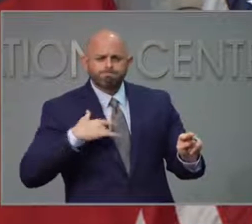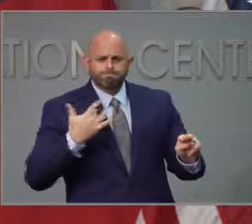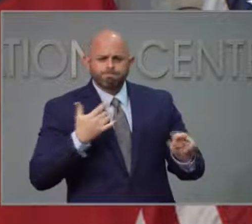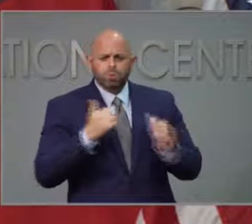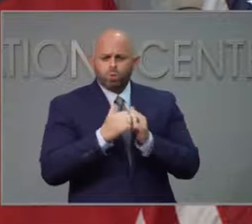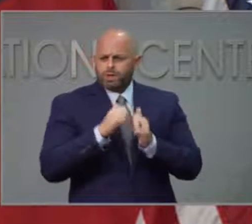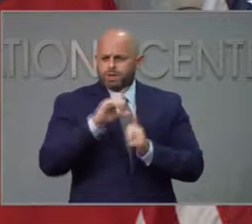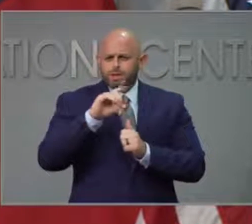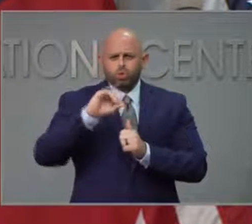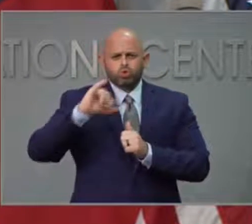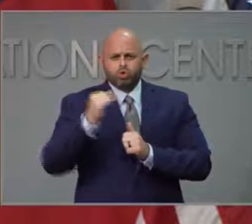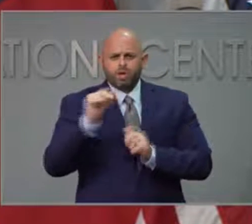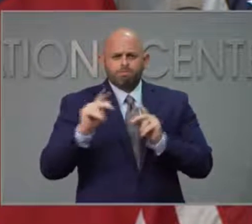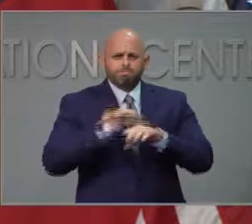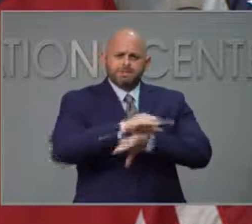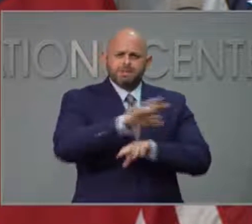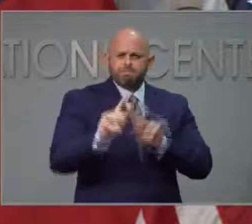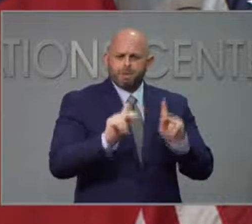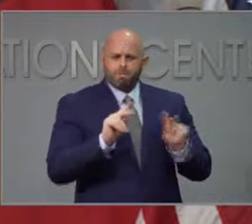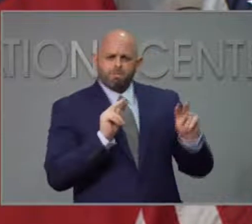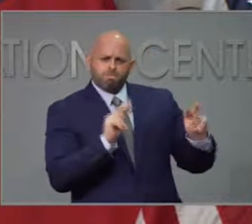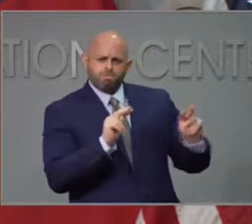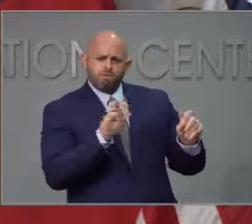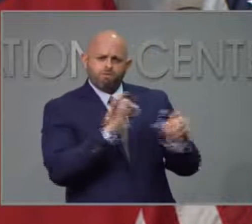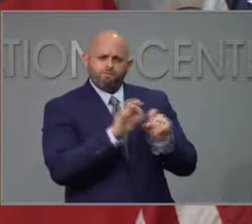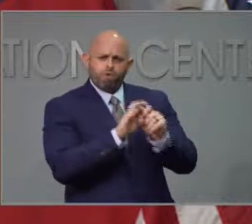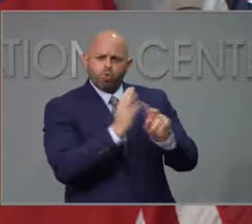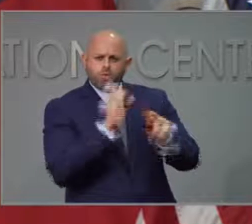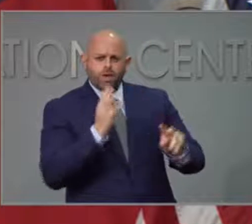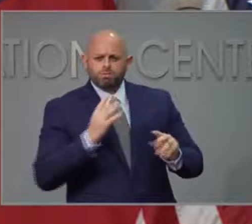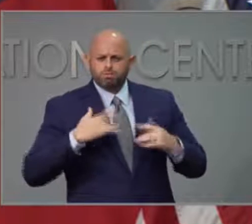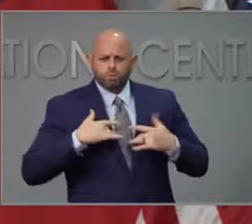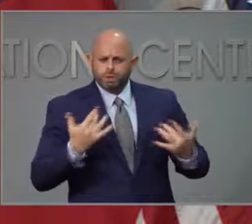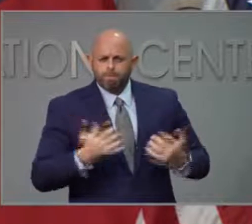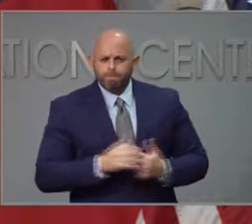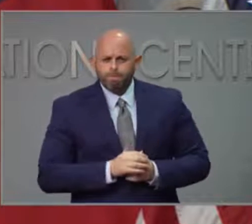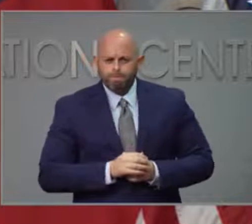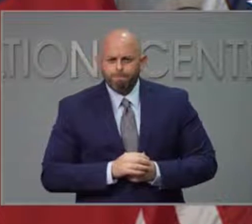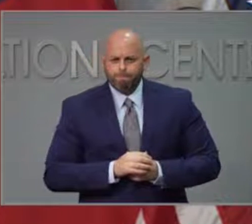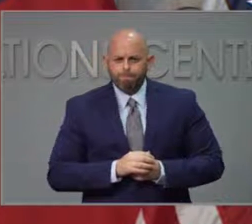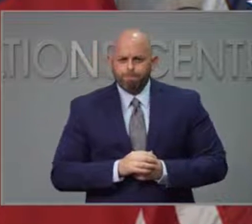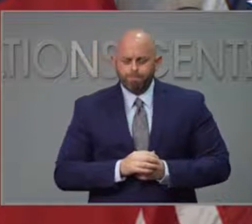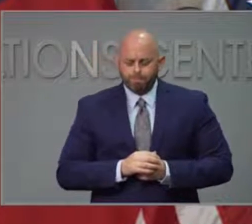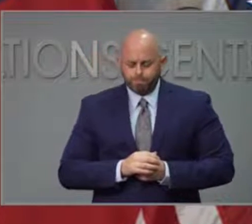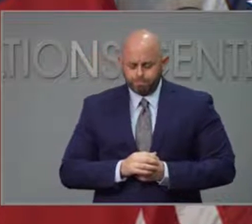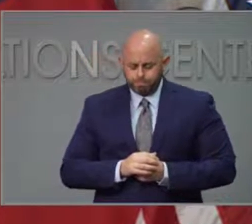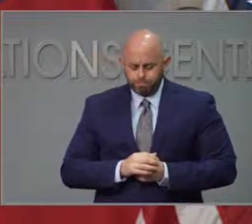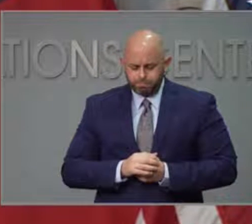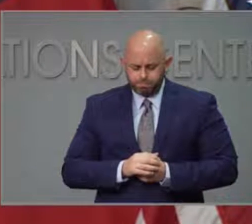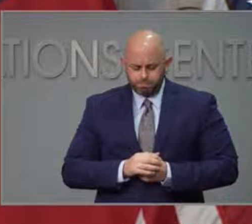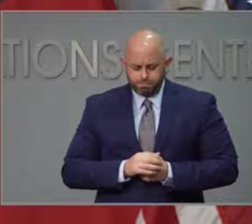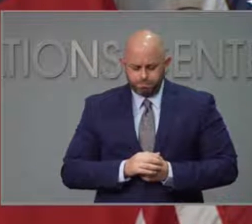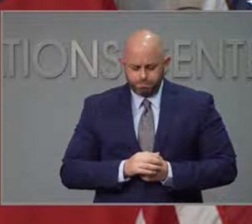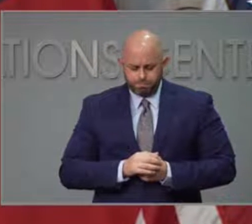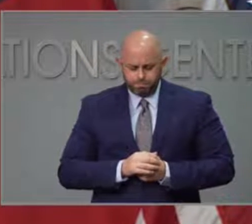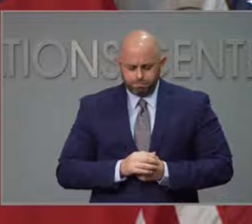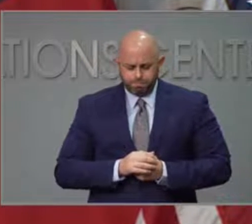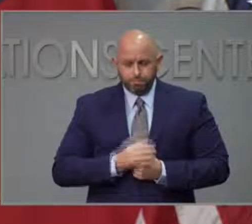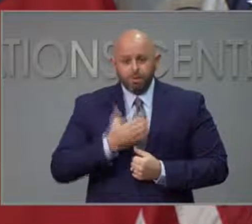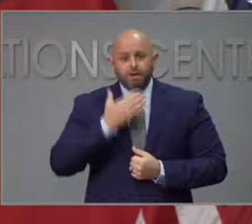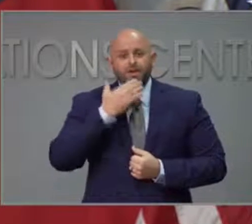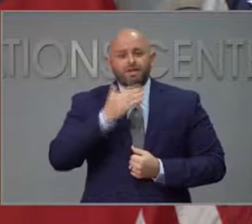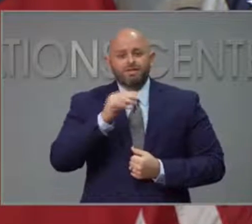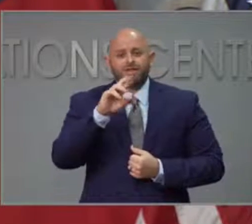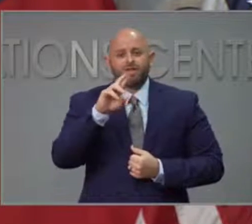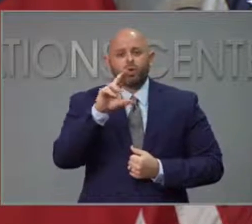general concerns or whether these activities from the DOJ are welcome by state officials. Well, thank you, Rusty. I can